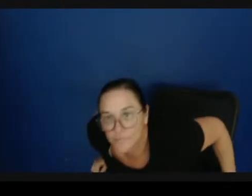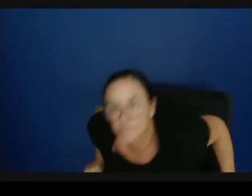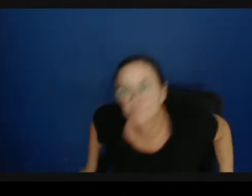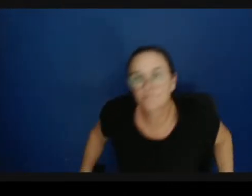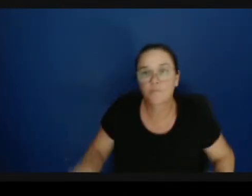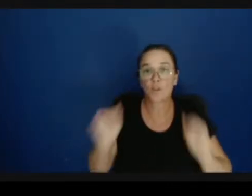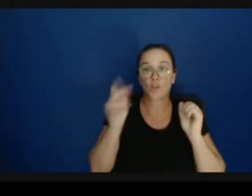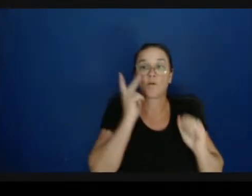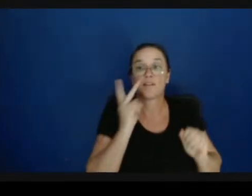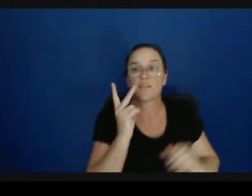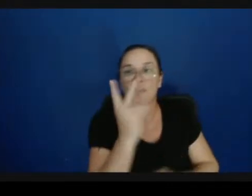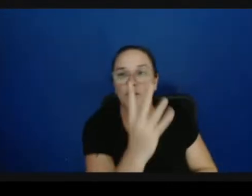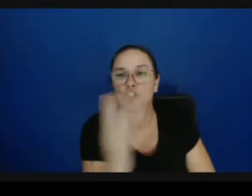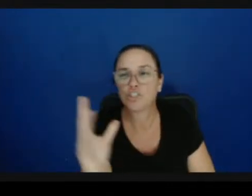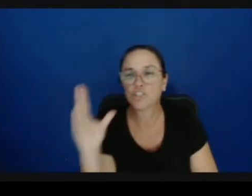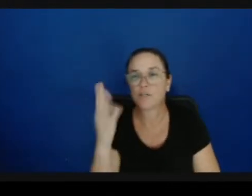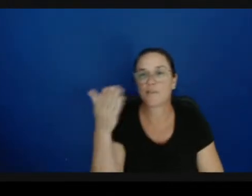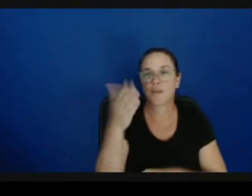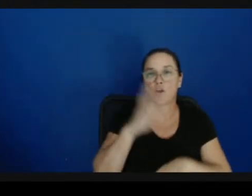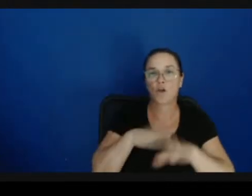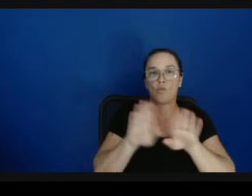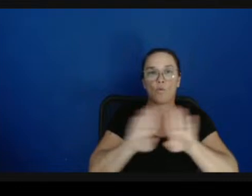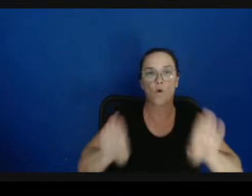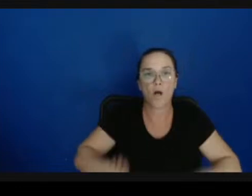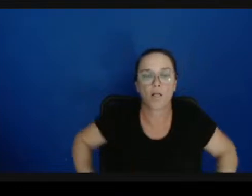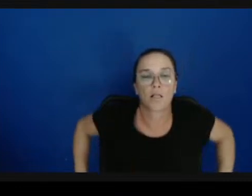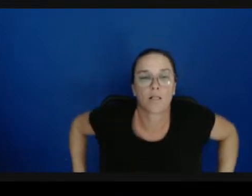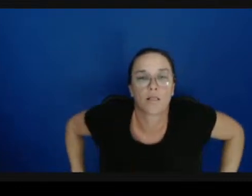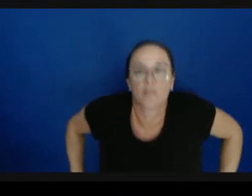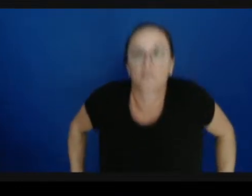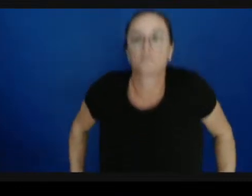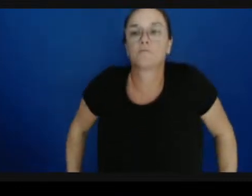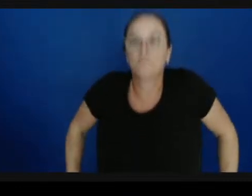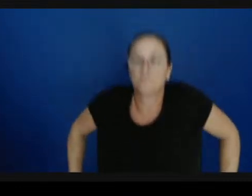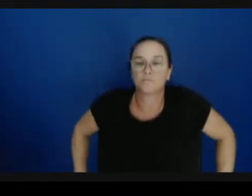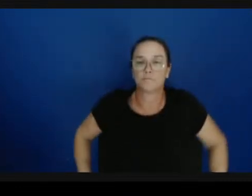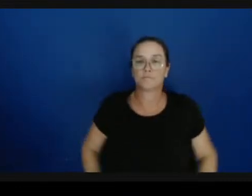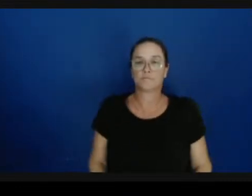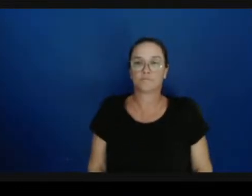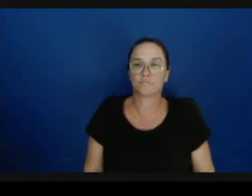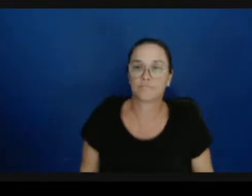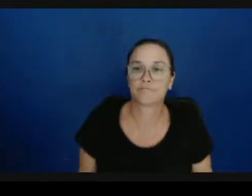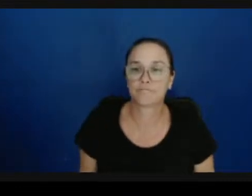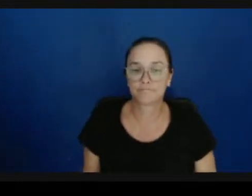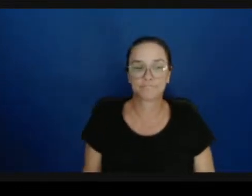on the scree slope here, at a Taylor slope, but not on the very bottom.